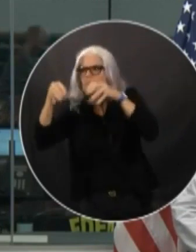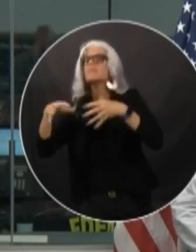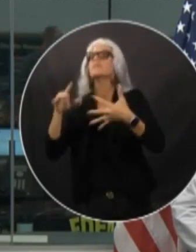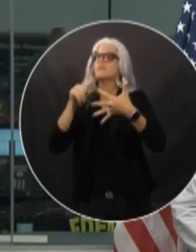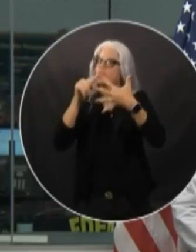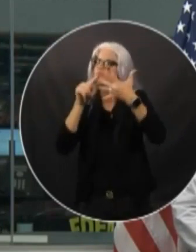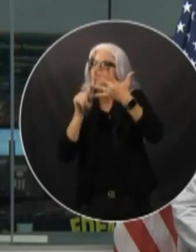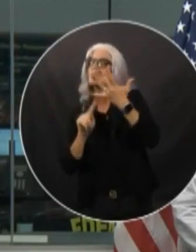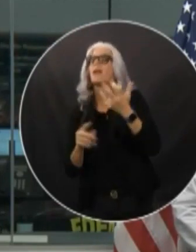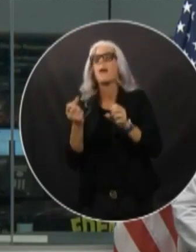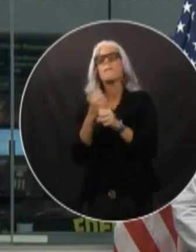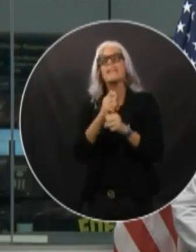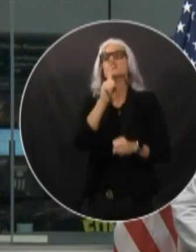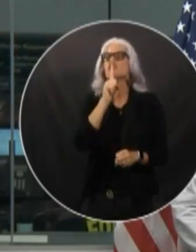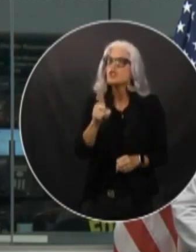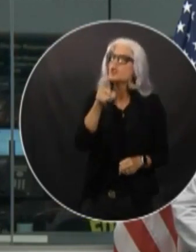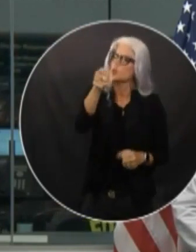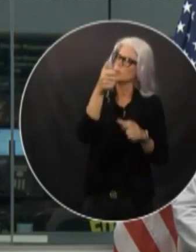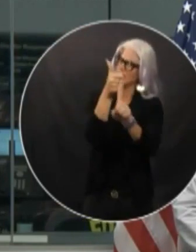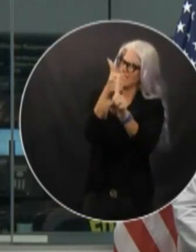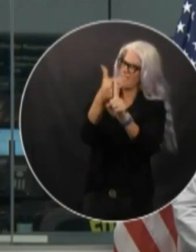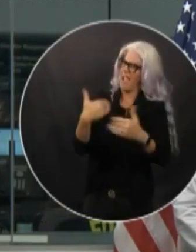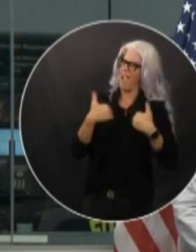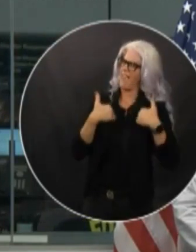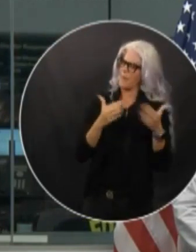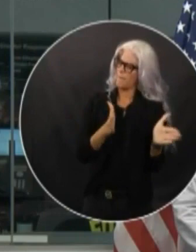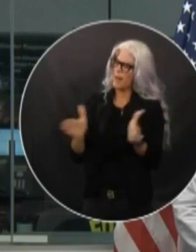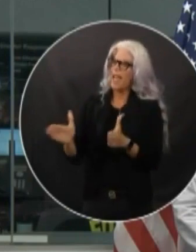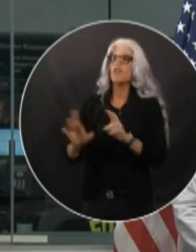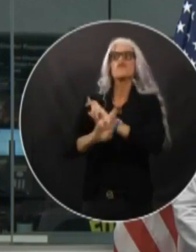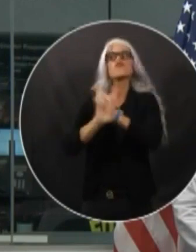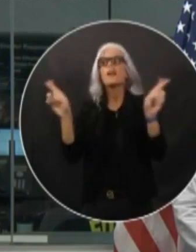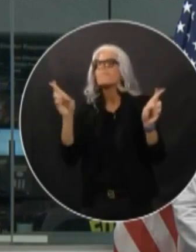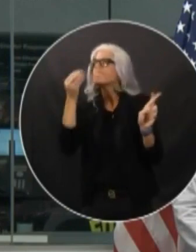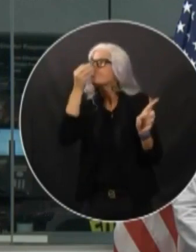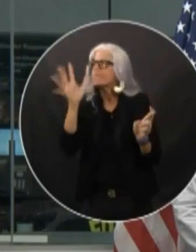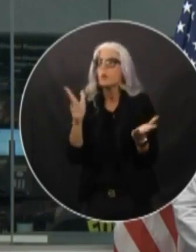ways to receive those. You can find what zone you're in on